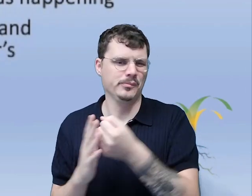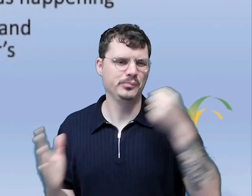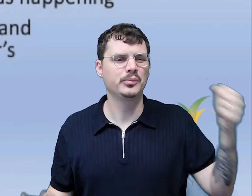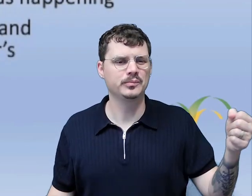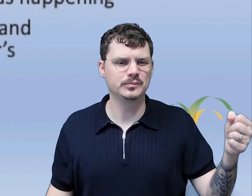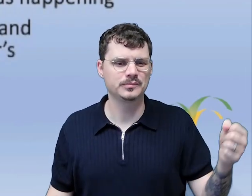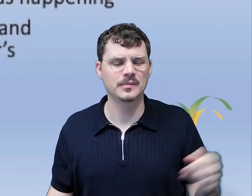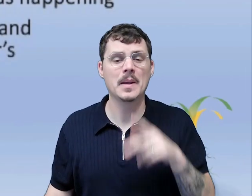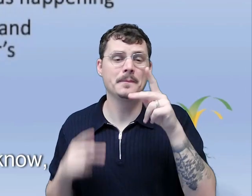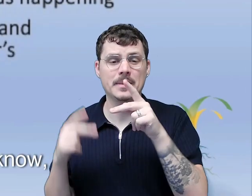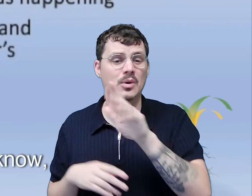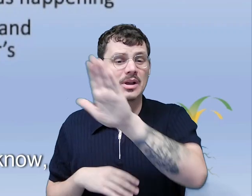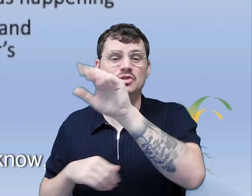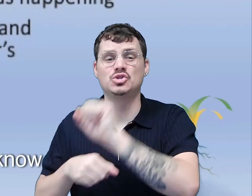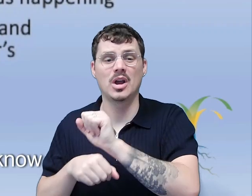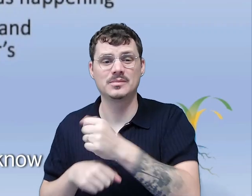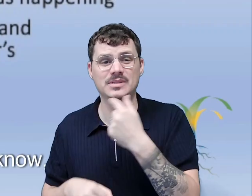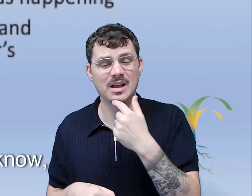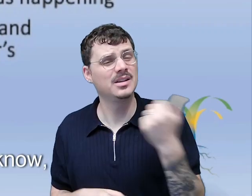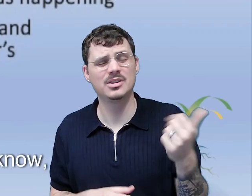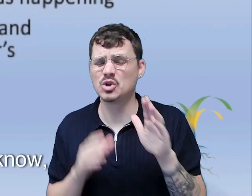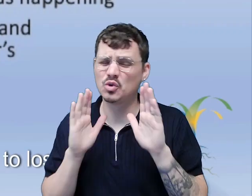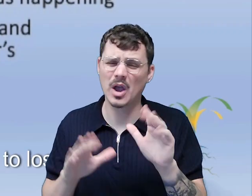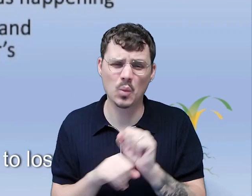home. People at his job said,